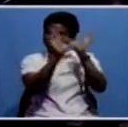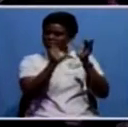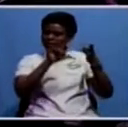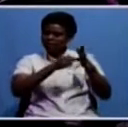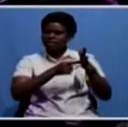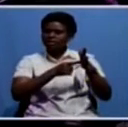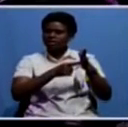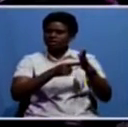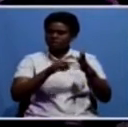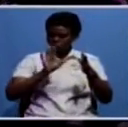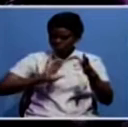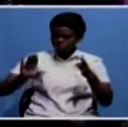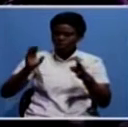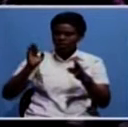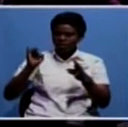Intelligence by its nature,